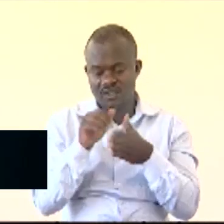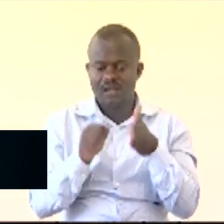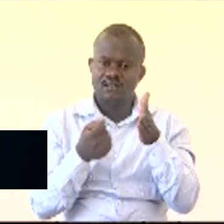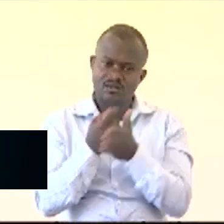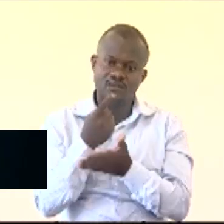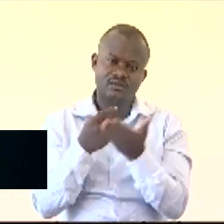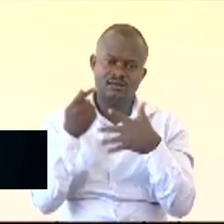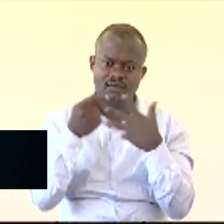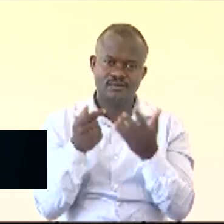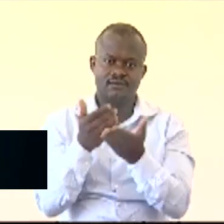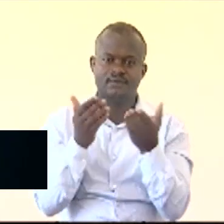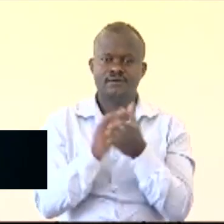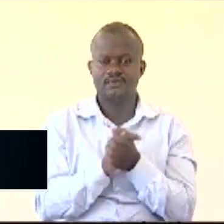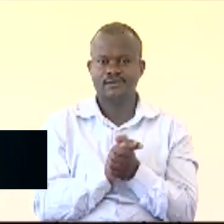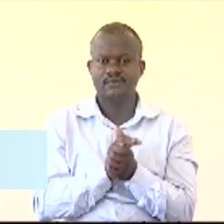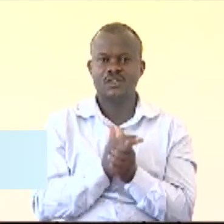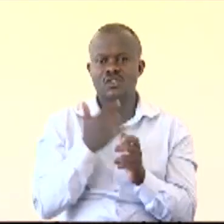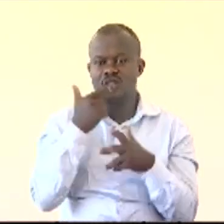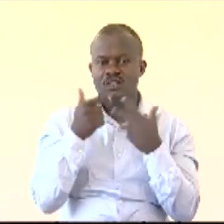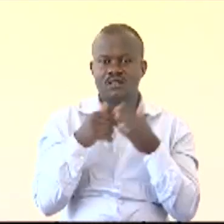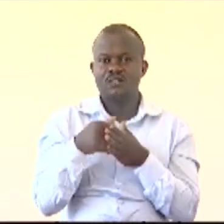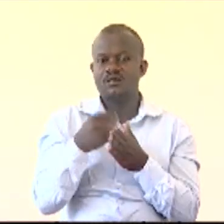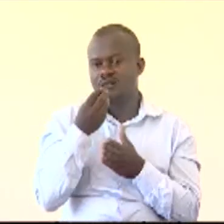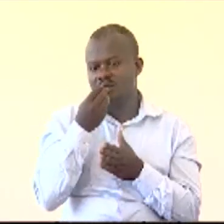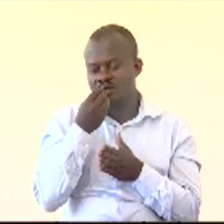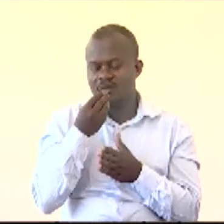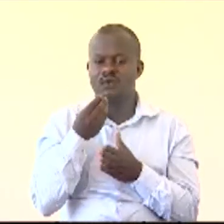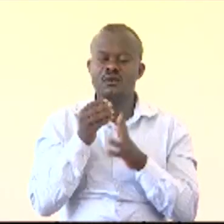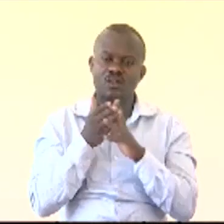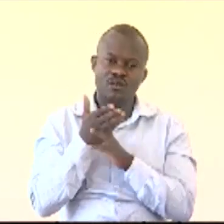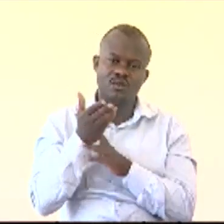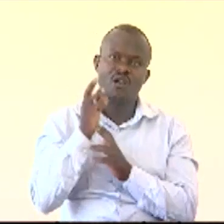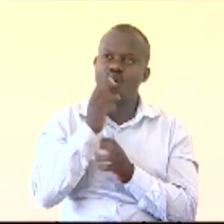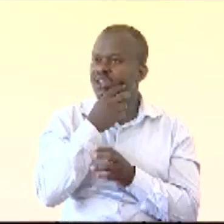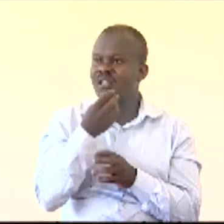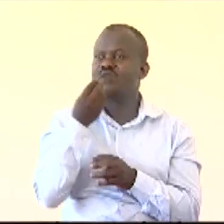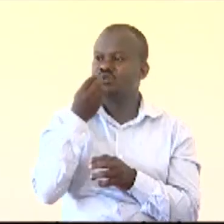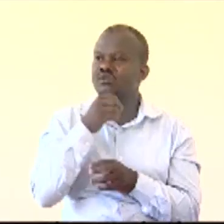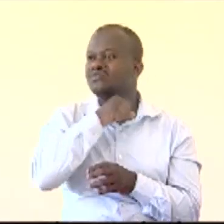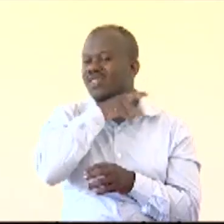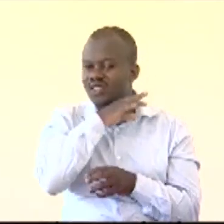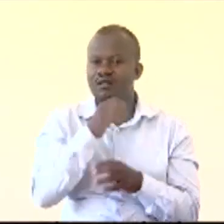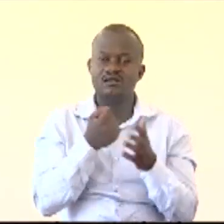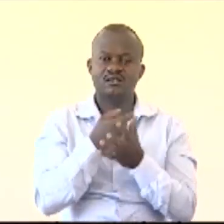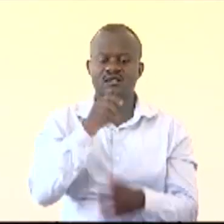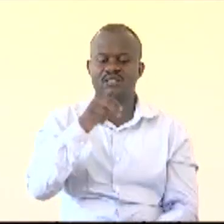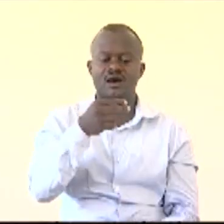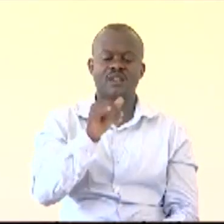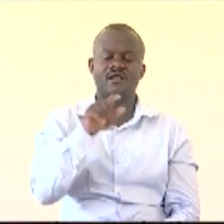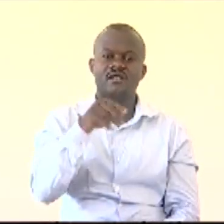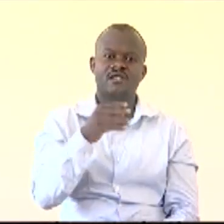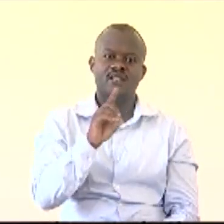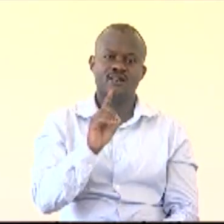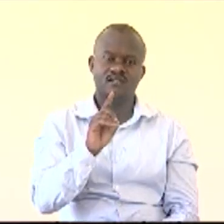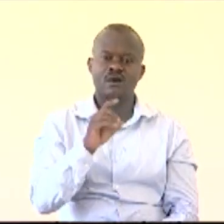typhoid. So it is a food being contaminated or water can cause typhoid. So typhoid fever is a